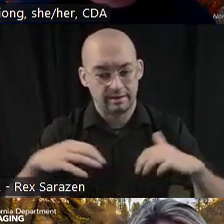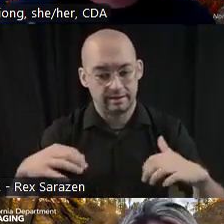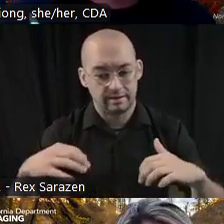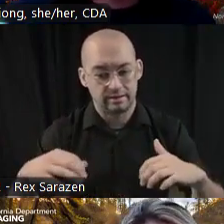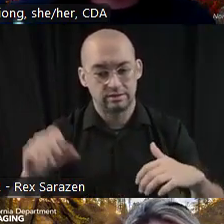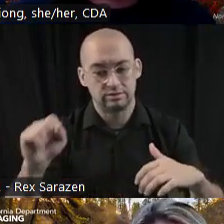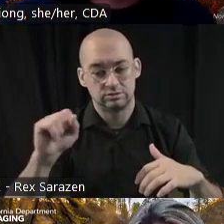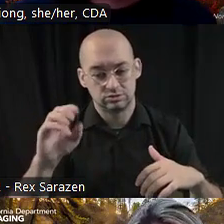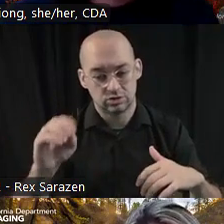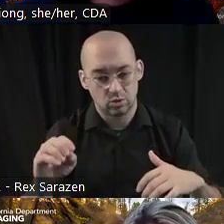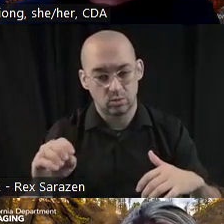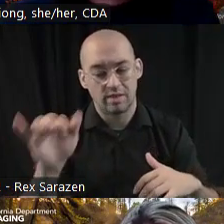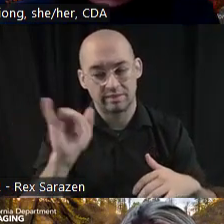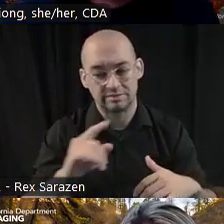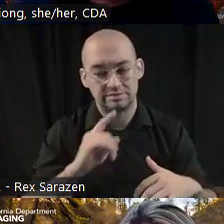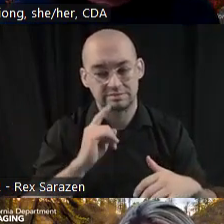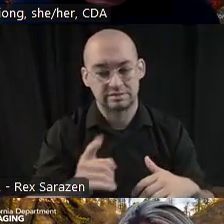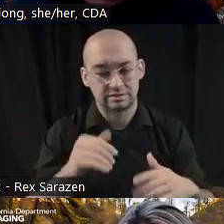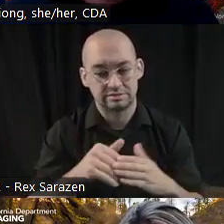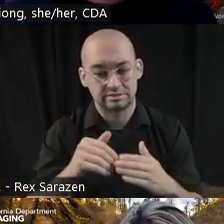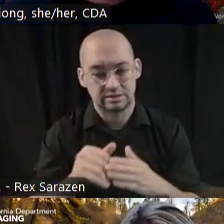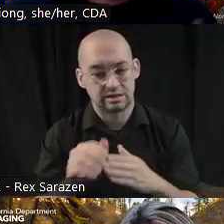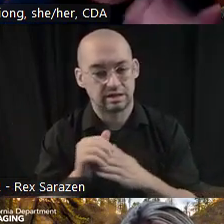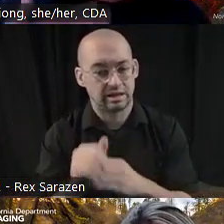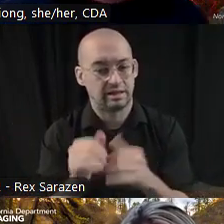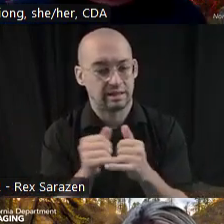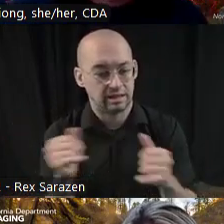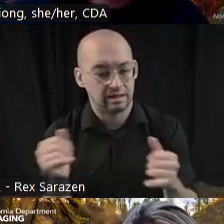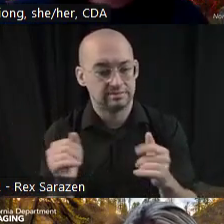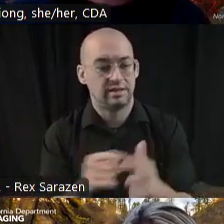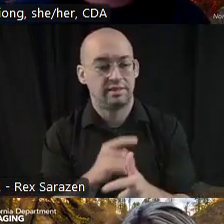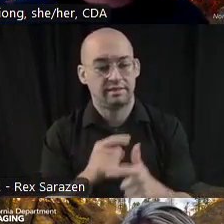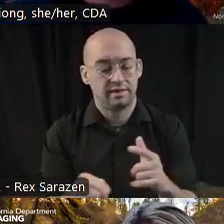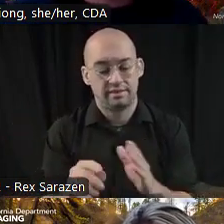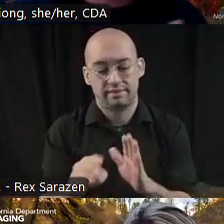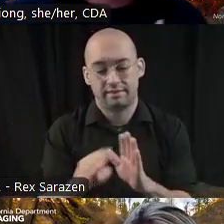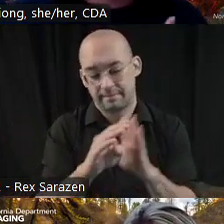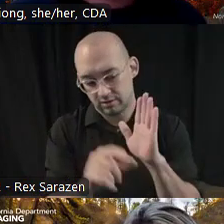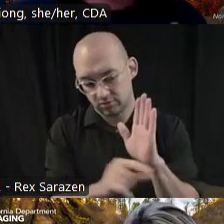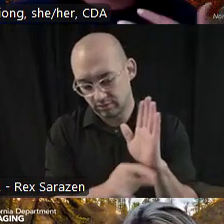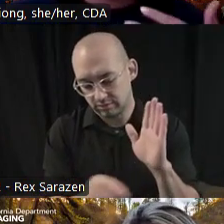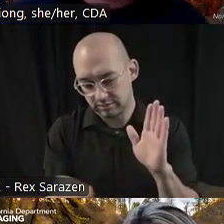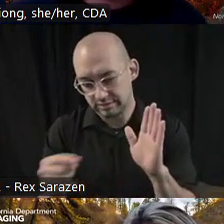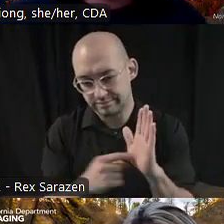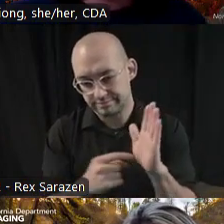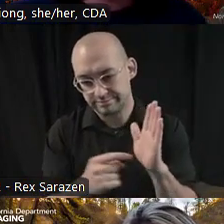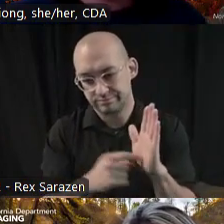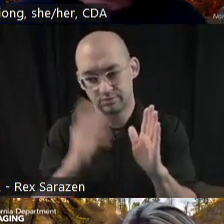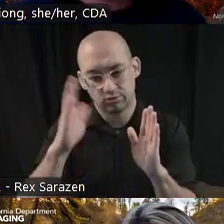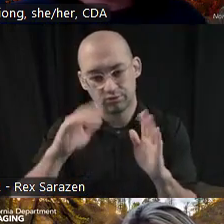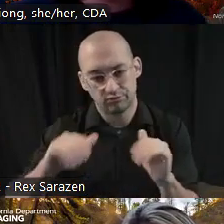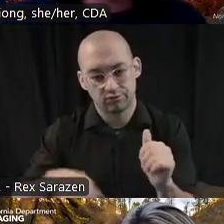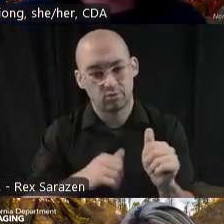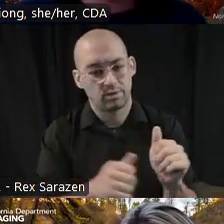that is stated in that guideline. And then also on the back end, I will be following up with